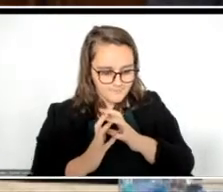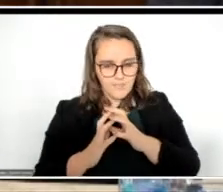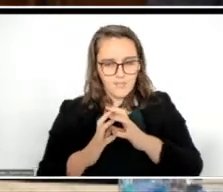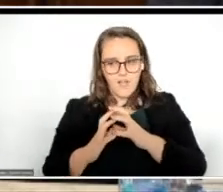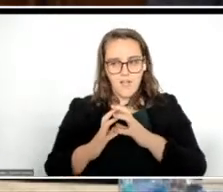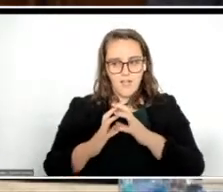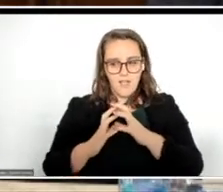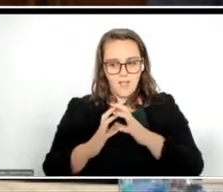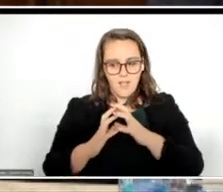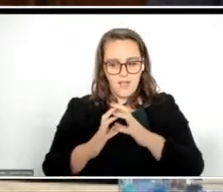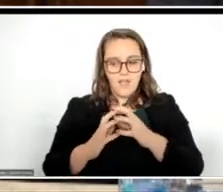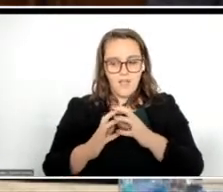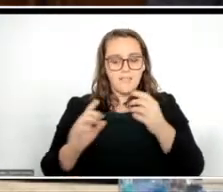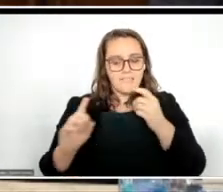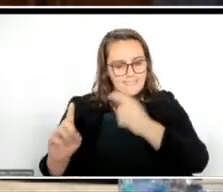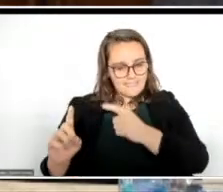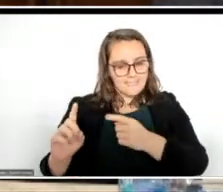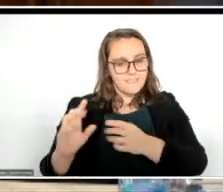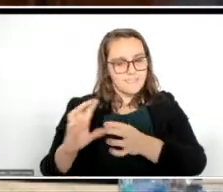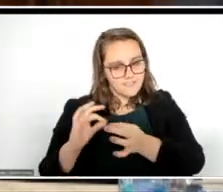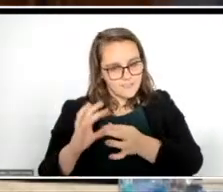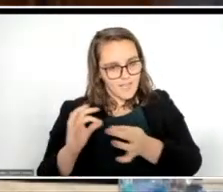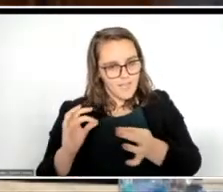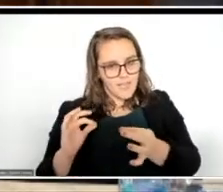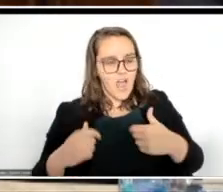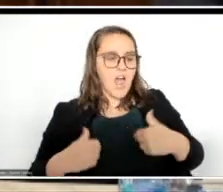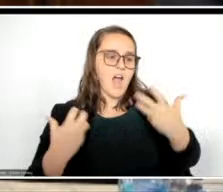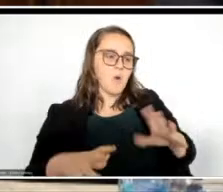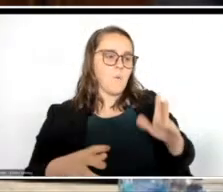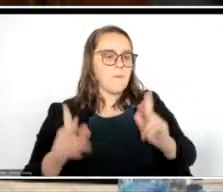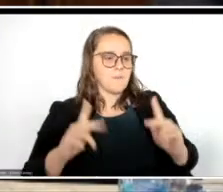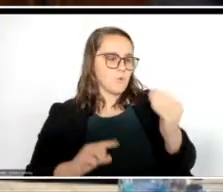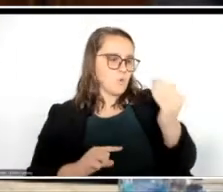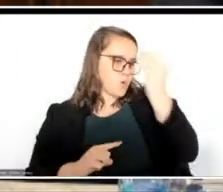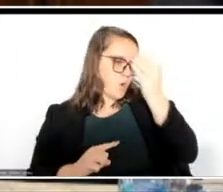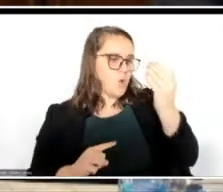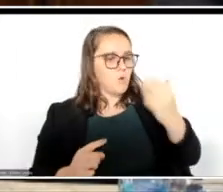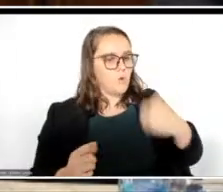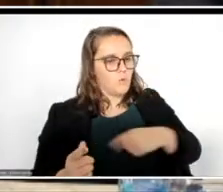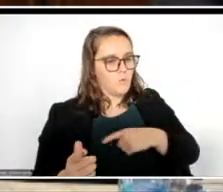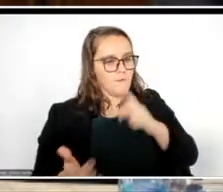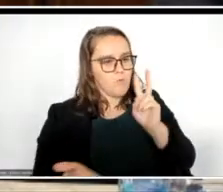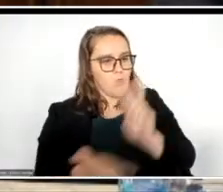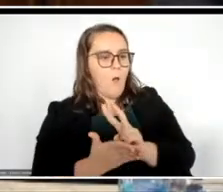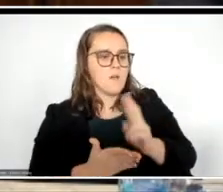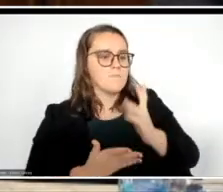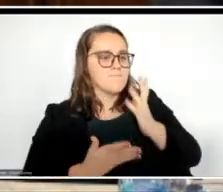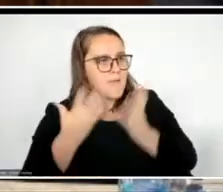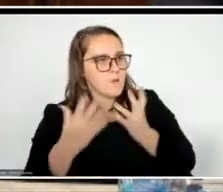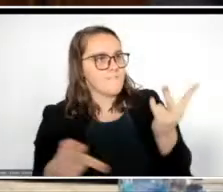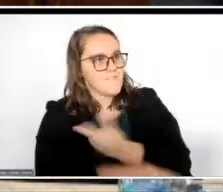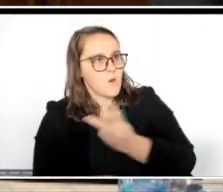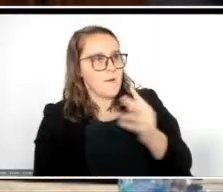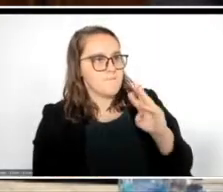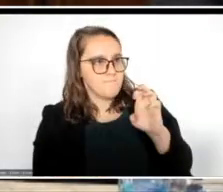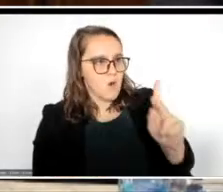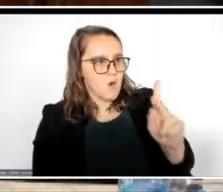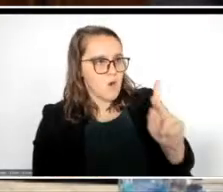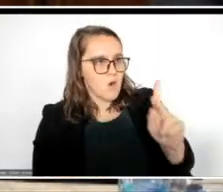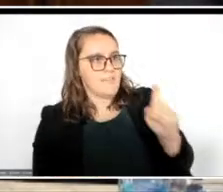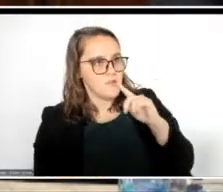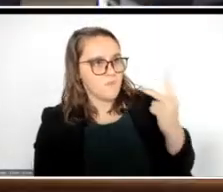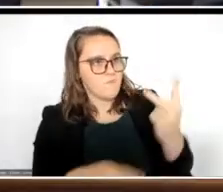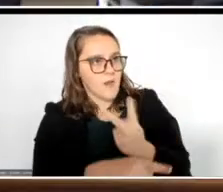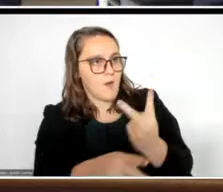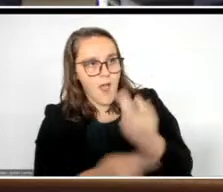he had said something to the effect of, I don't want people to know we lost, Mark. This is embarrassing. Figure it out. We need to figure it out. I don't want people to know that we